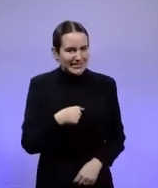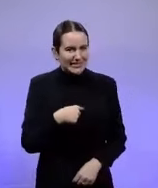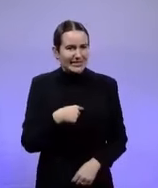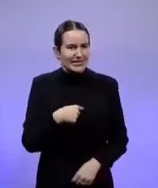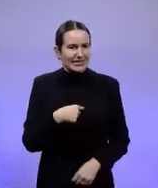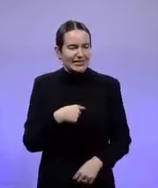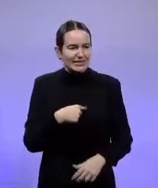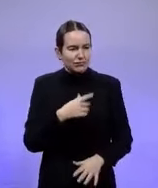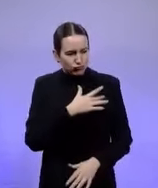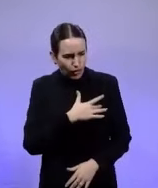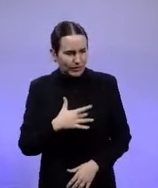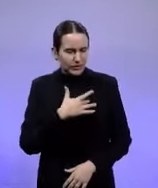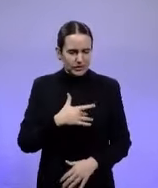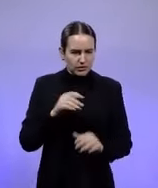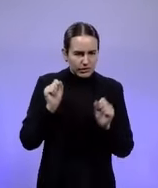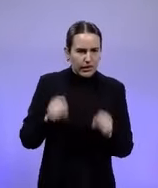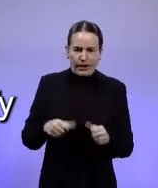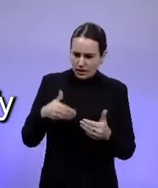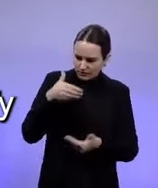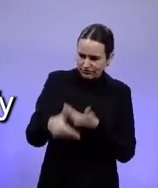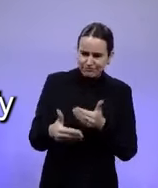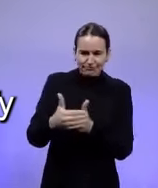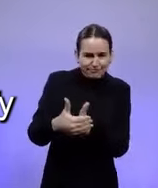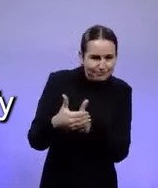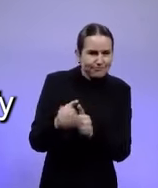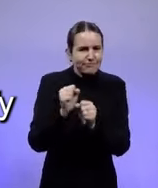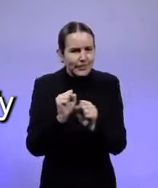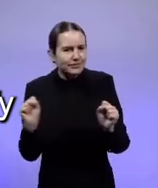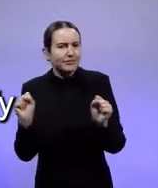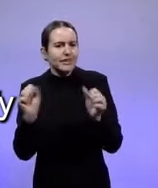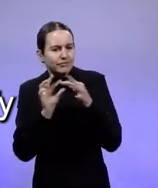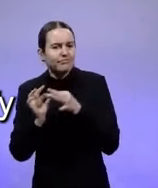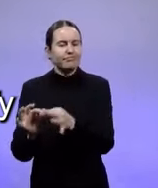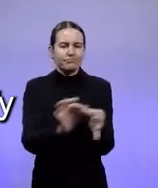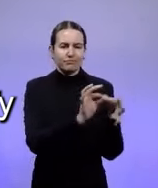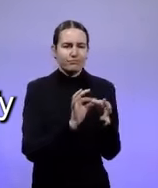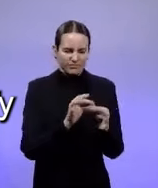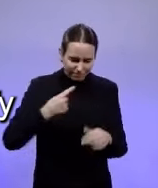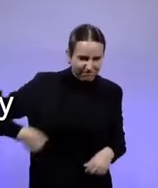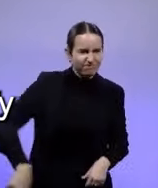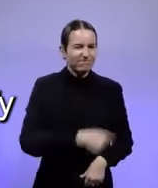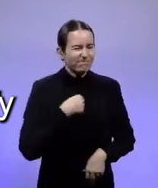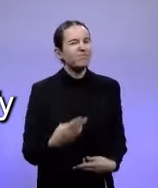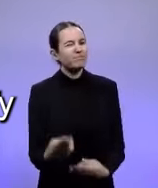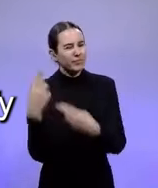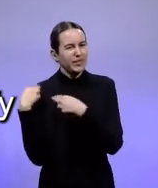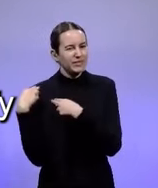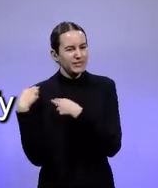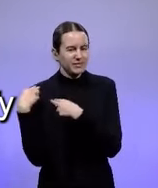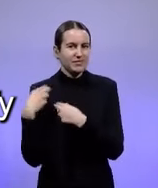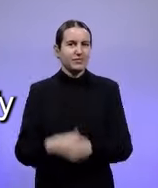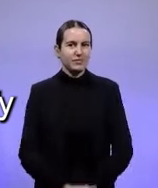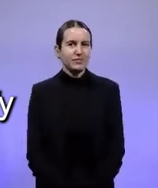safety and of our unity. As you well know, the only person you can count